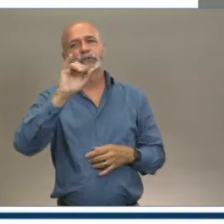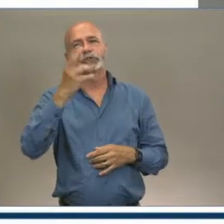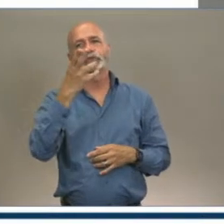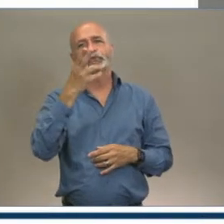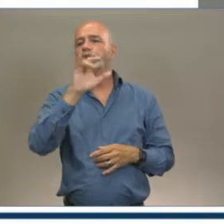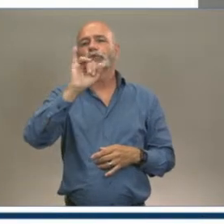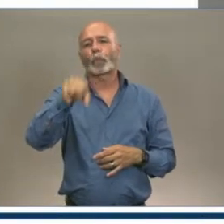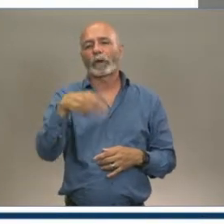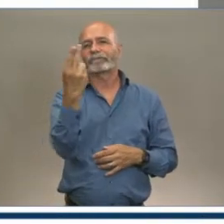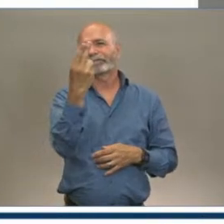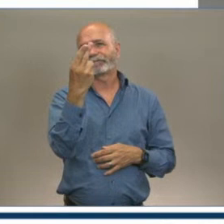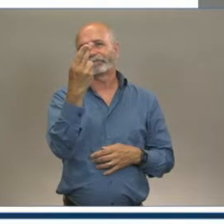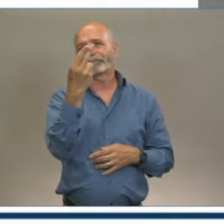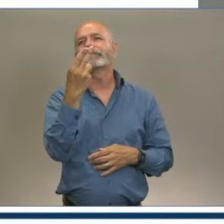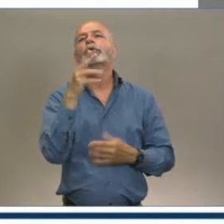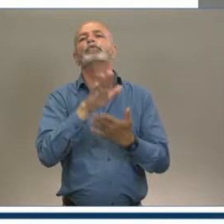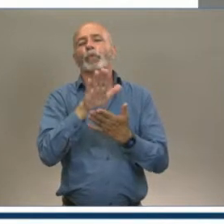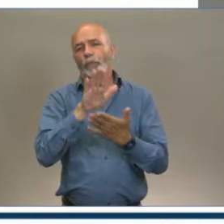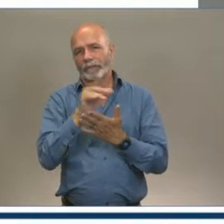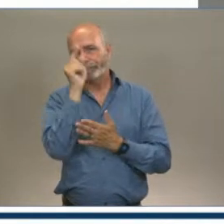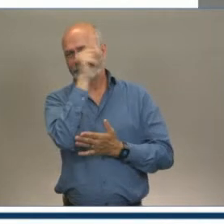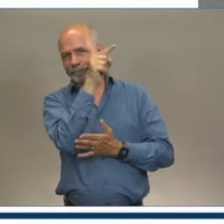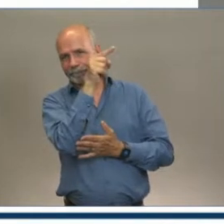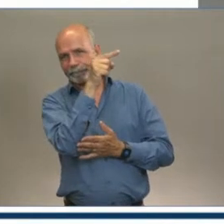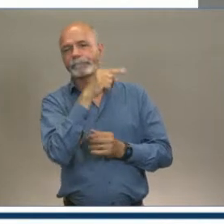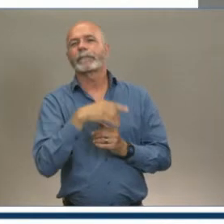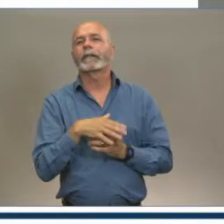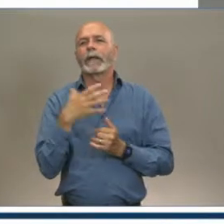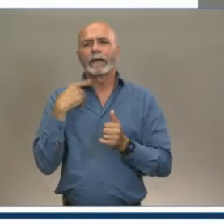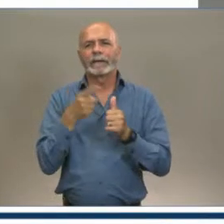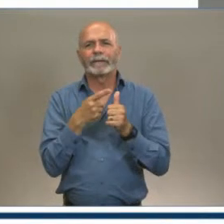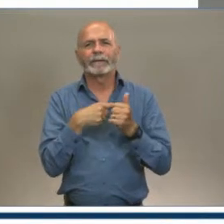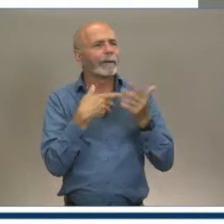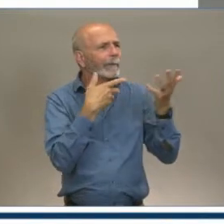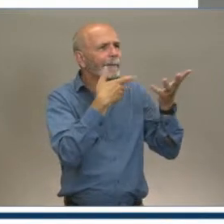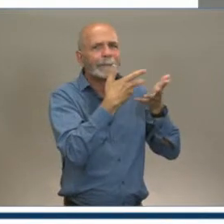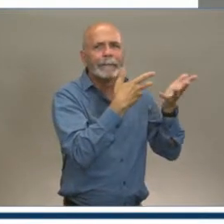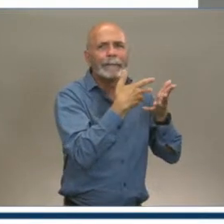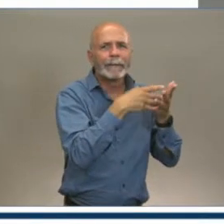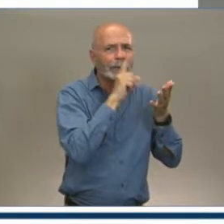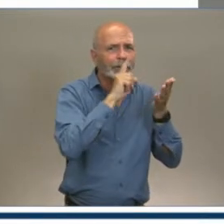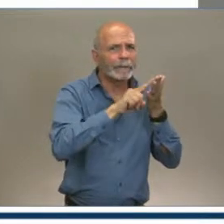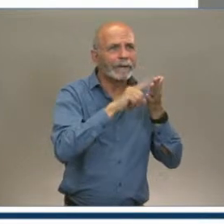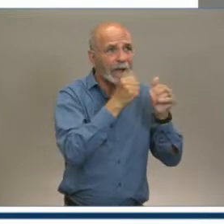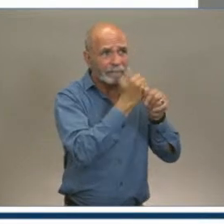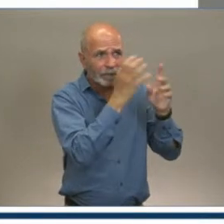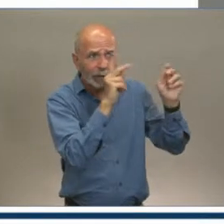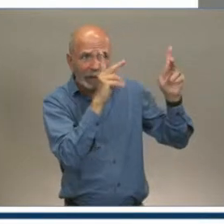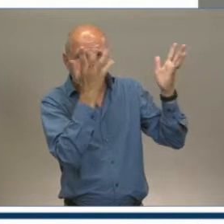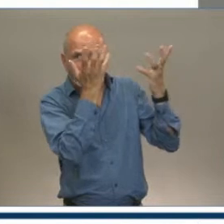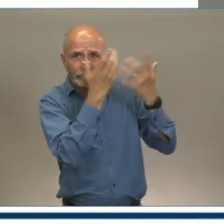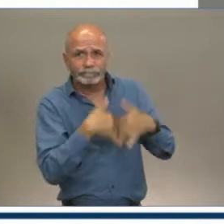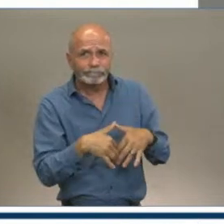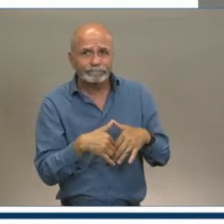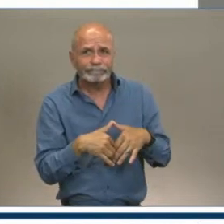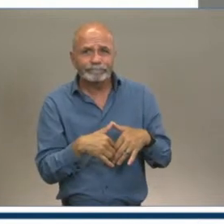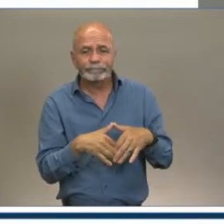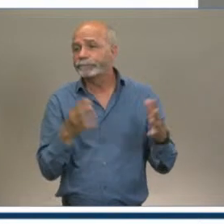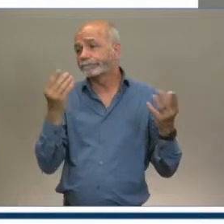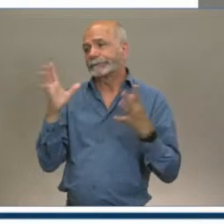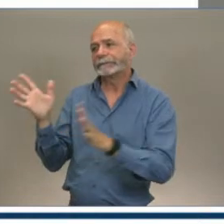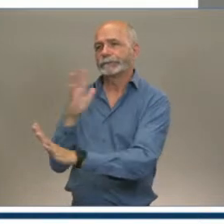because late last night, we wanted to make sure, get information out, but we weren't able to do all the validation steps, so we apologize for that